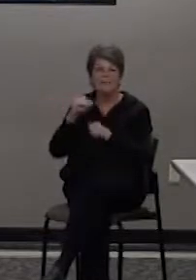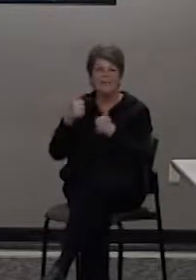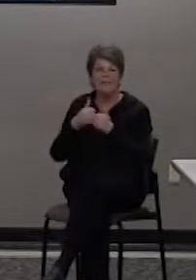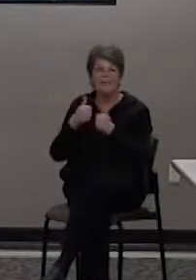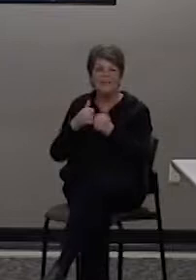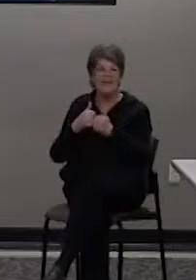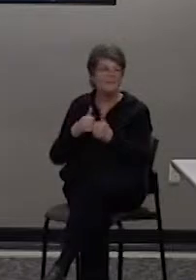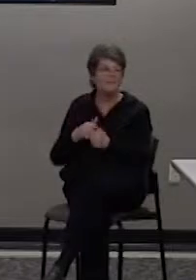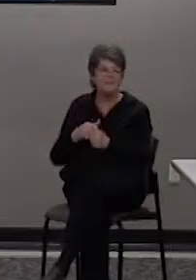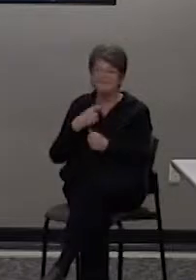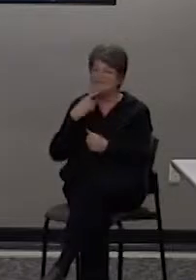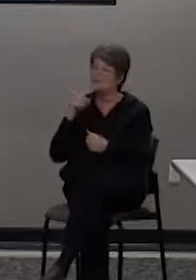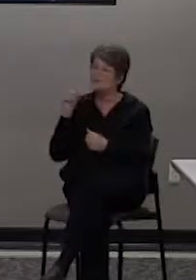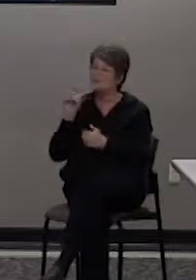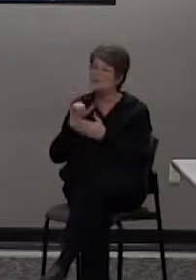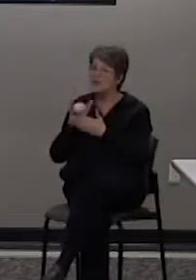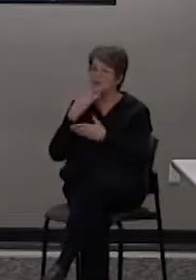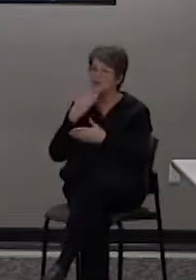You're just that